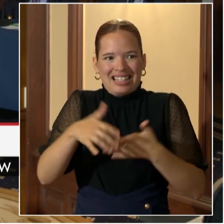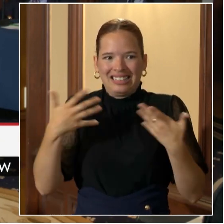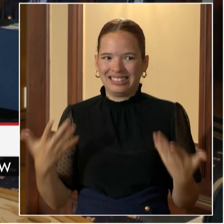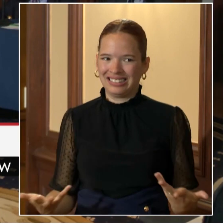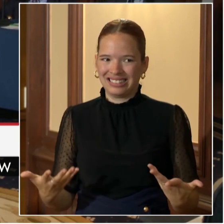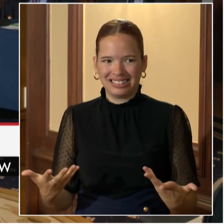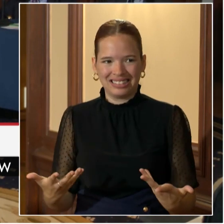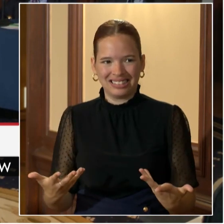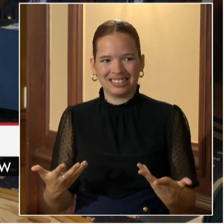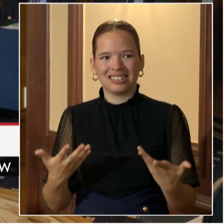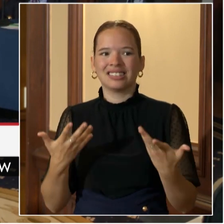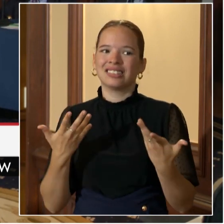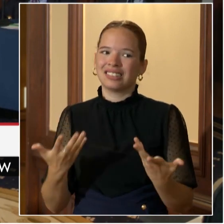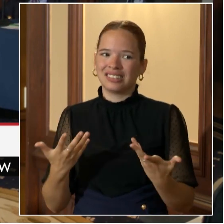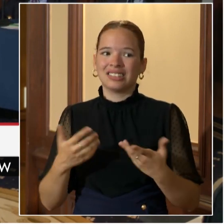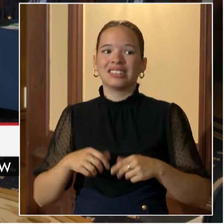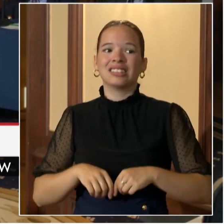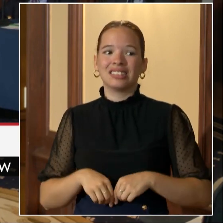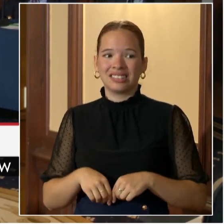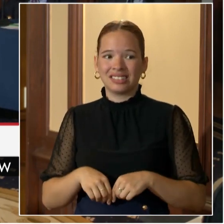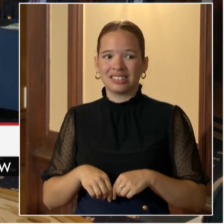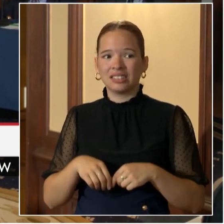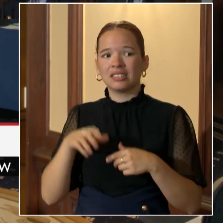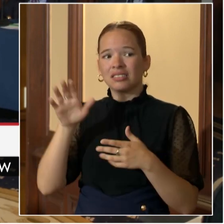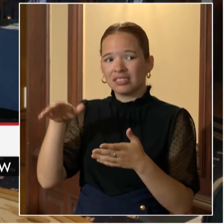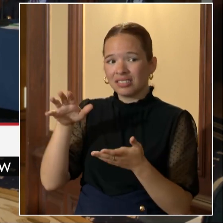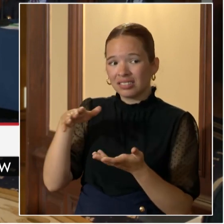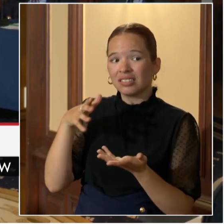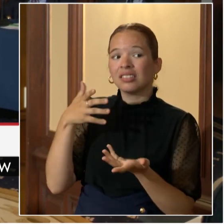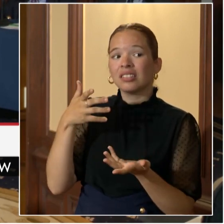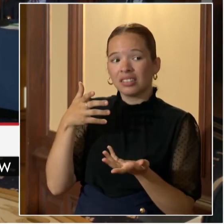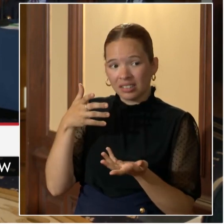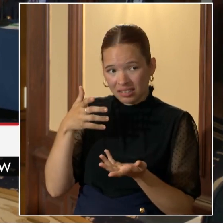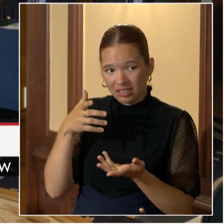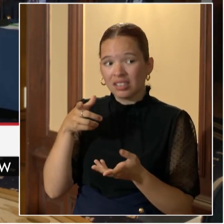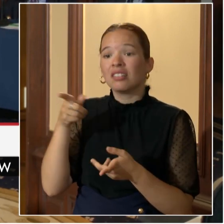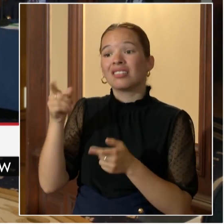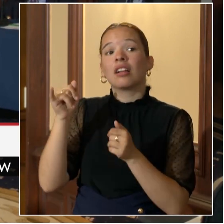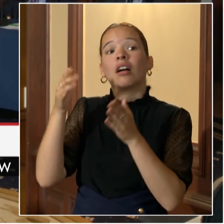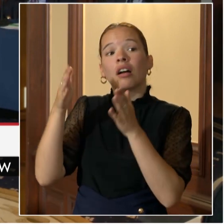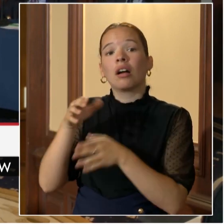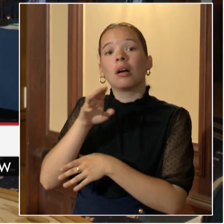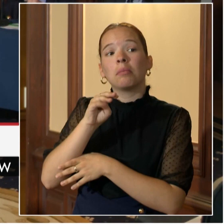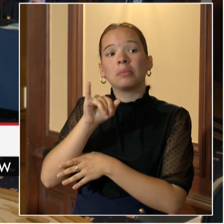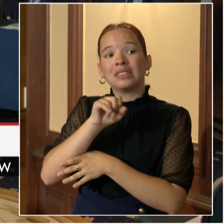for example, who has been able to attend all 4 of the adverse House hearings.